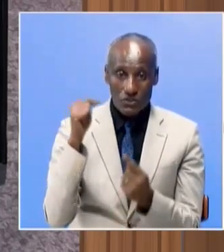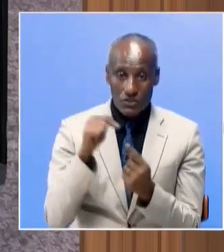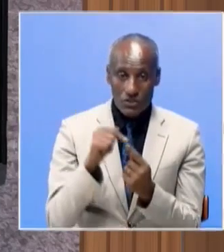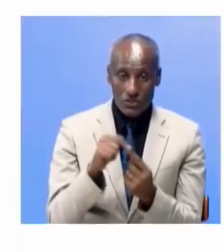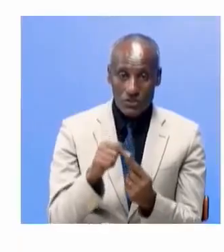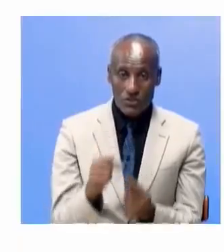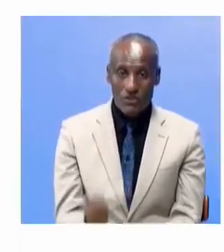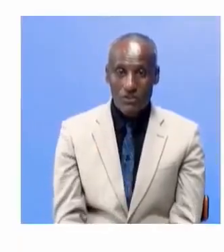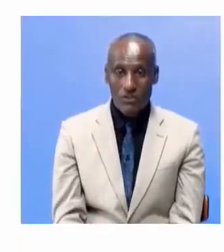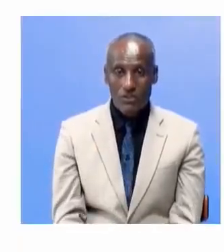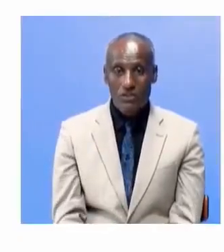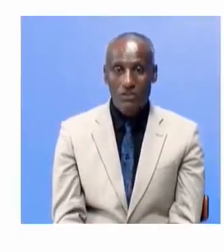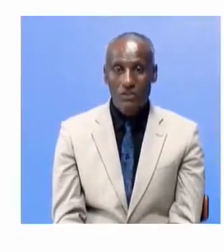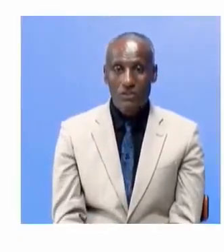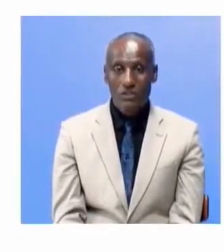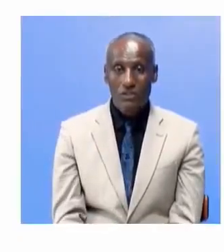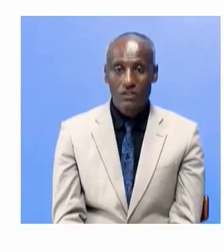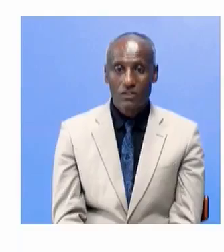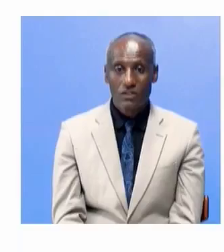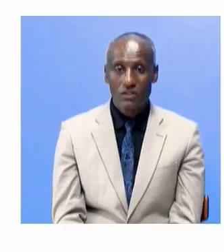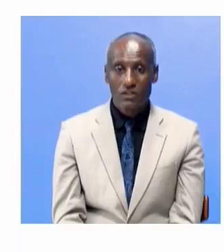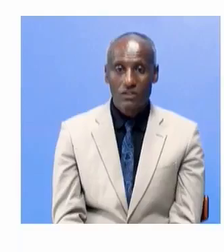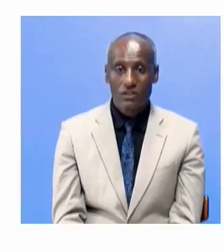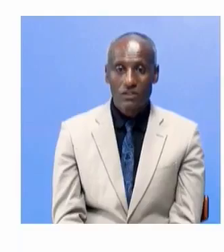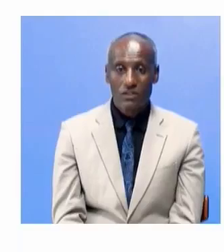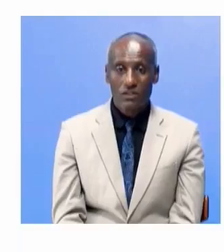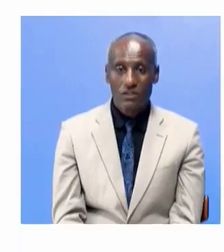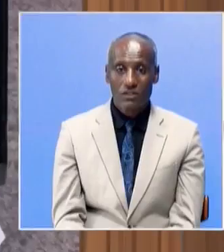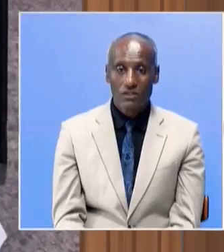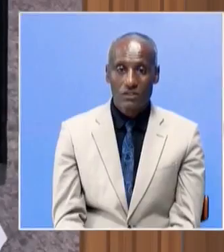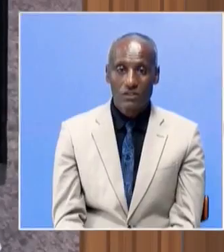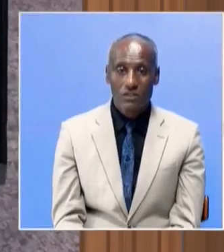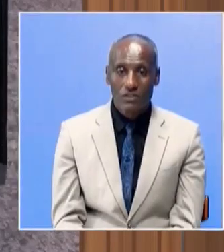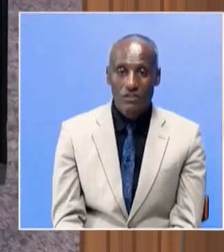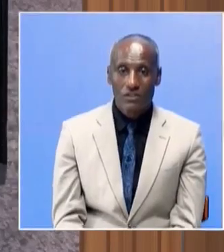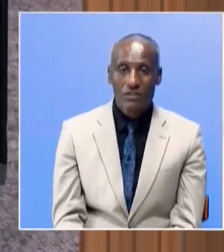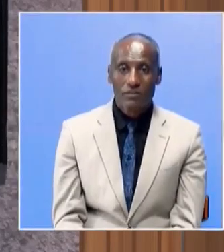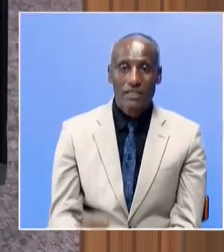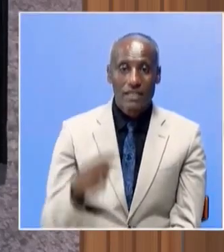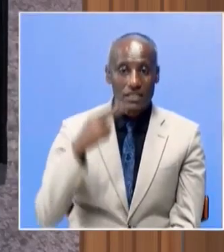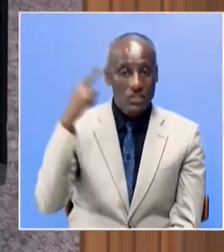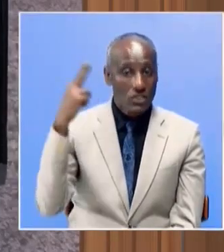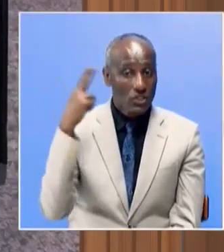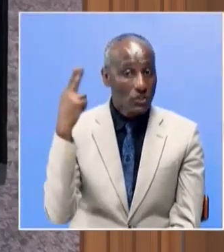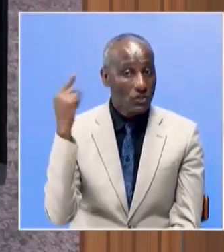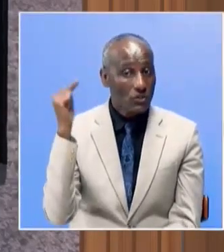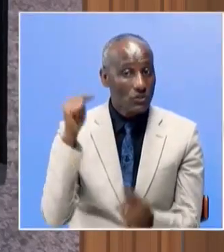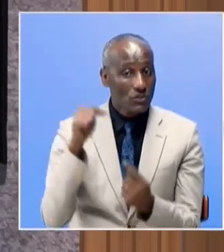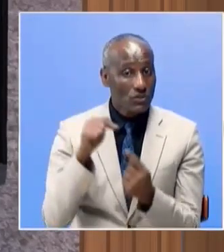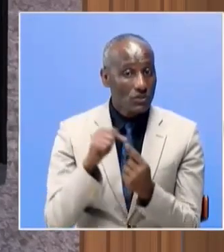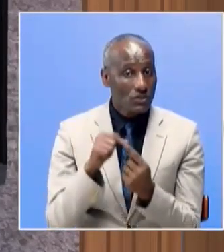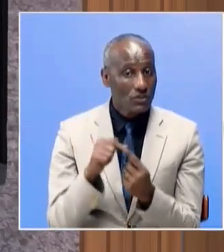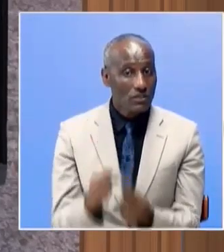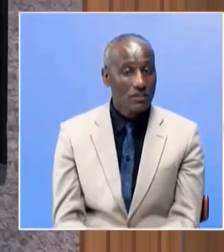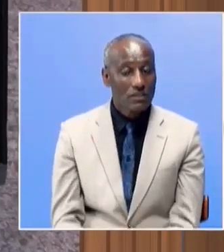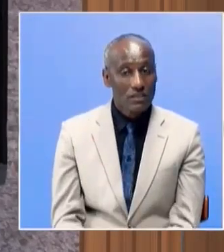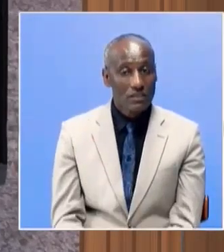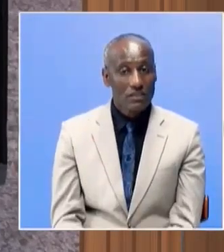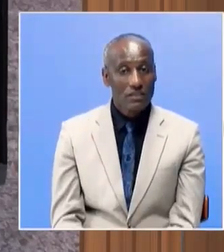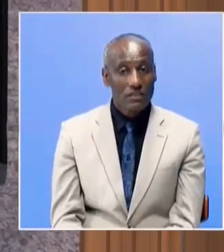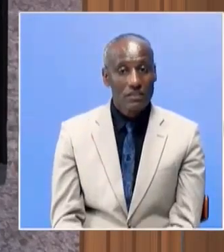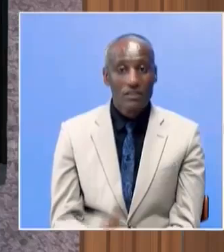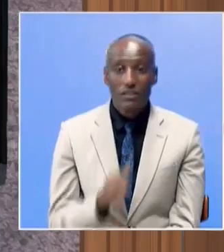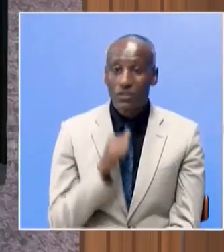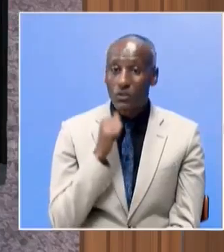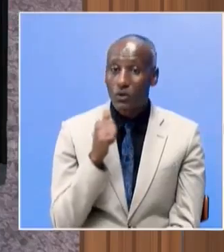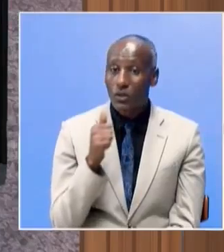used to. No, plus used to. Bear your mind. There is